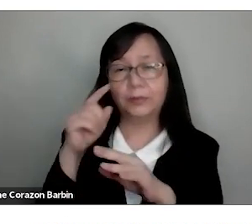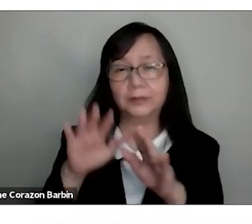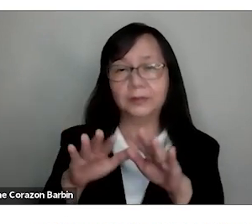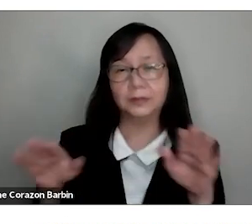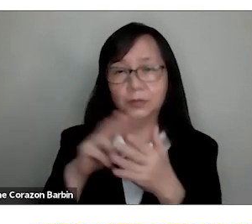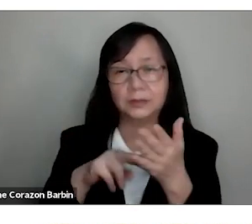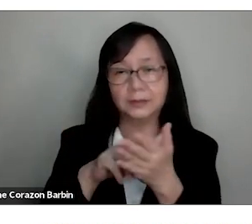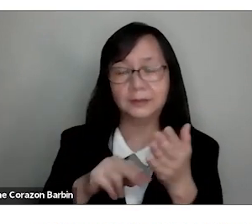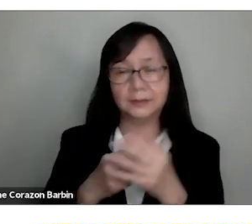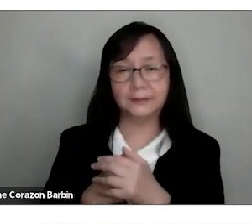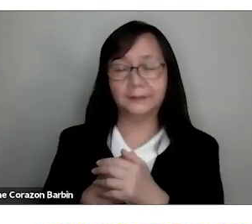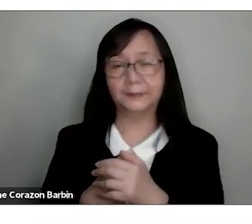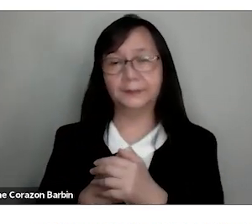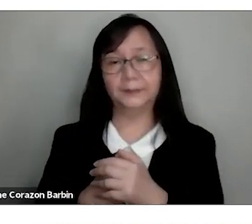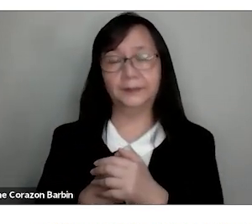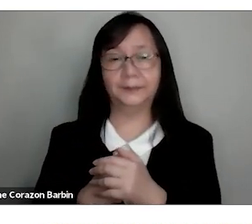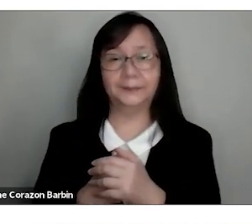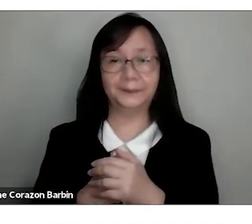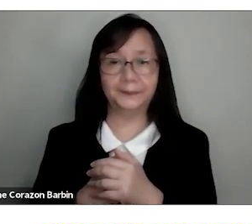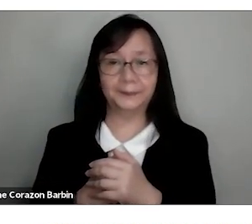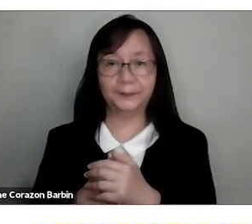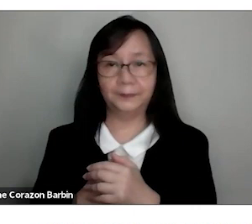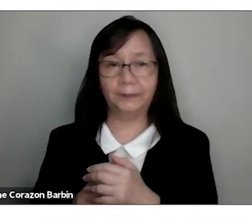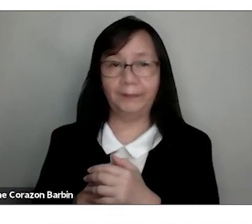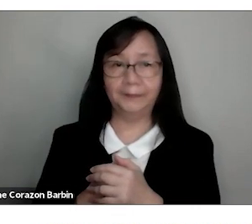read. Next, please.